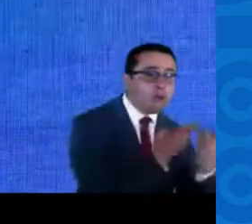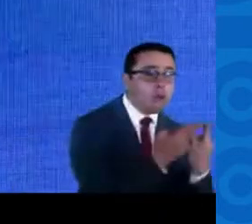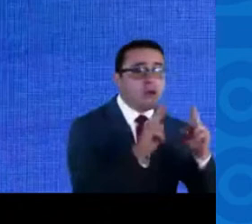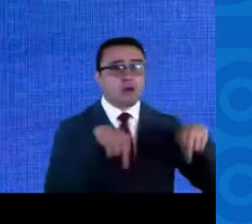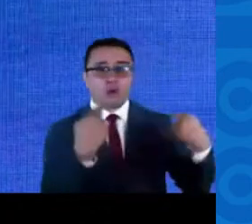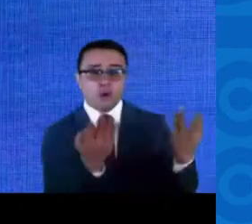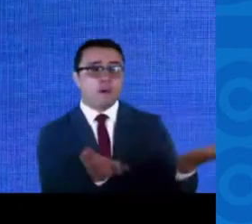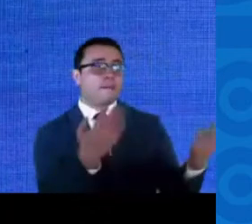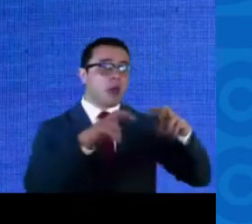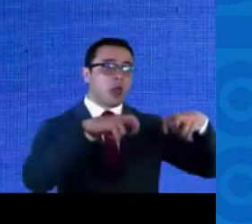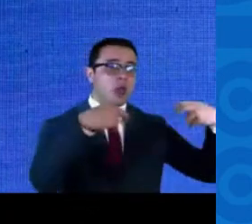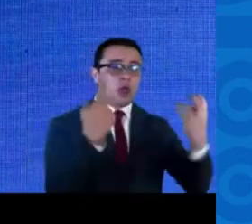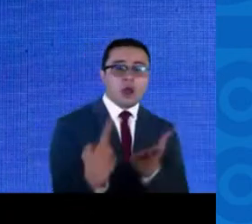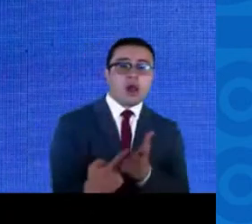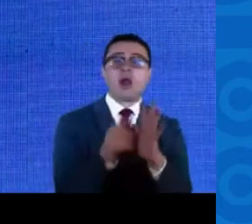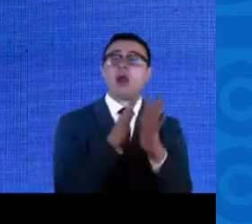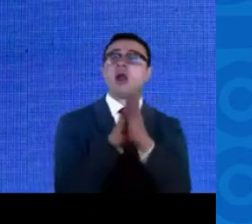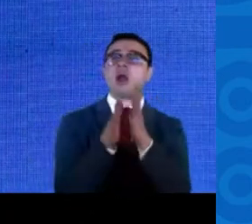more words,